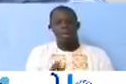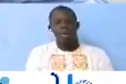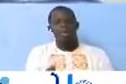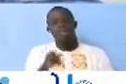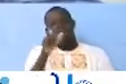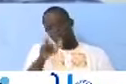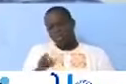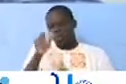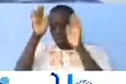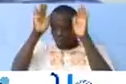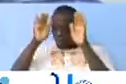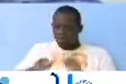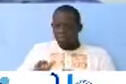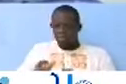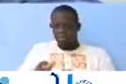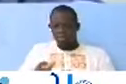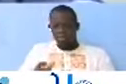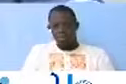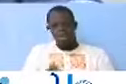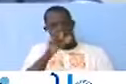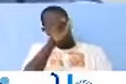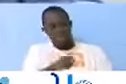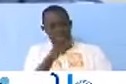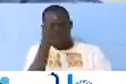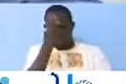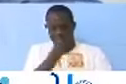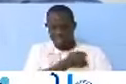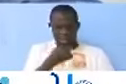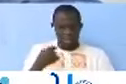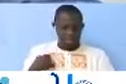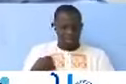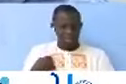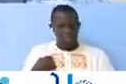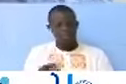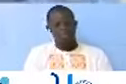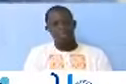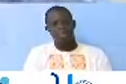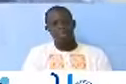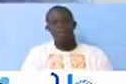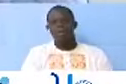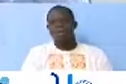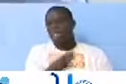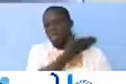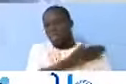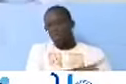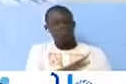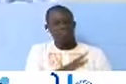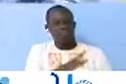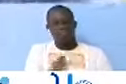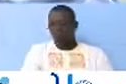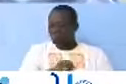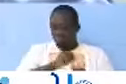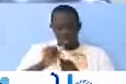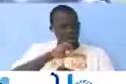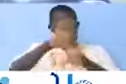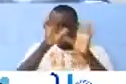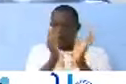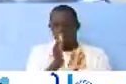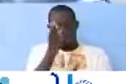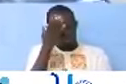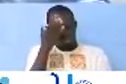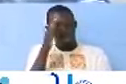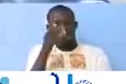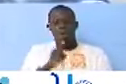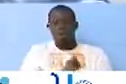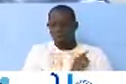That this person is a Muslim. This person is a Christian. Let us do away with that